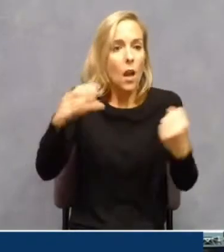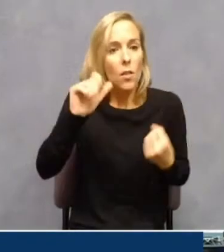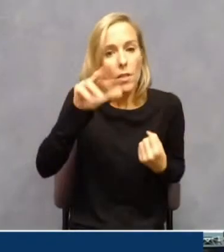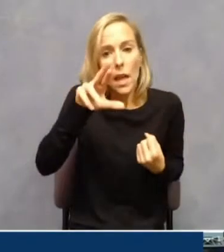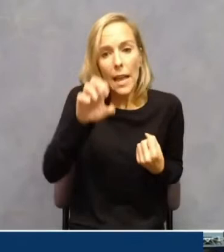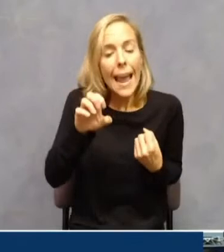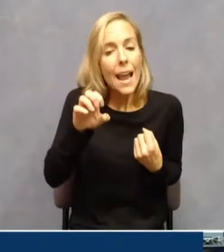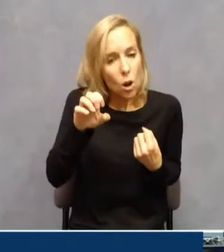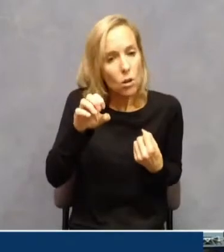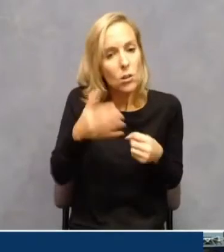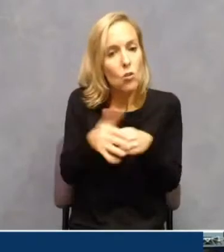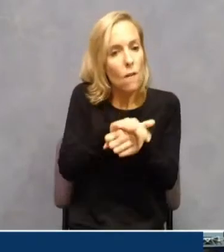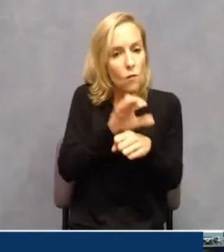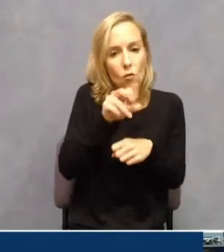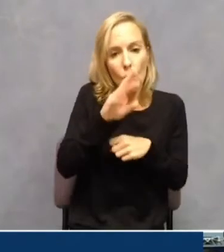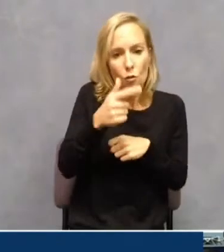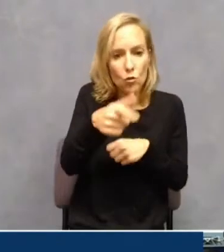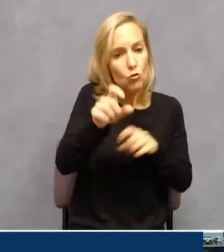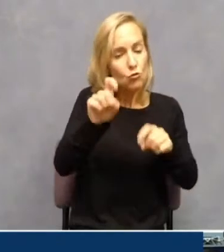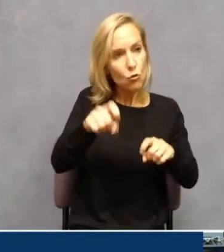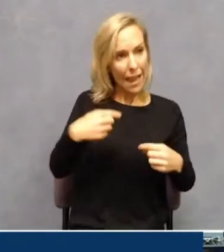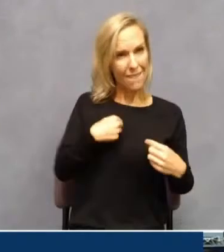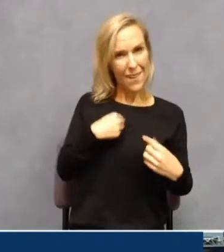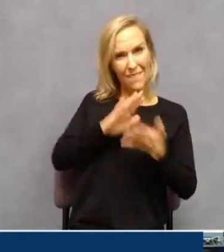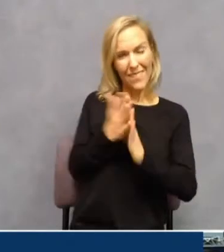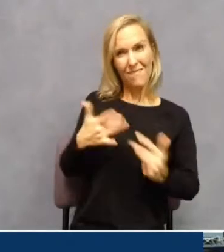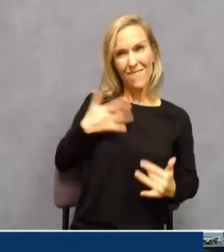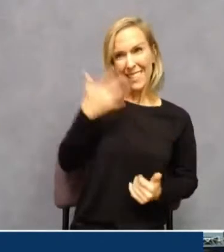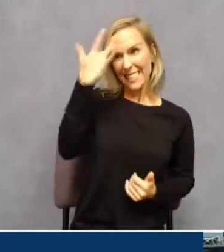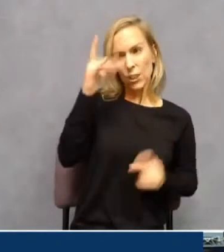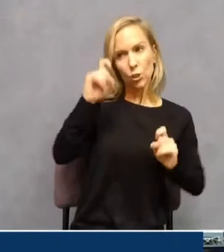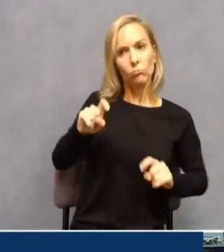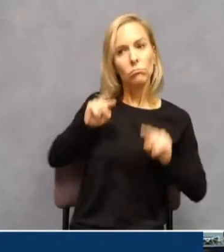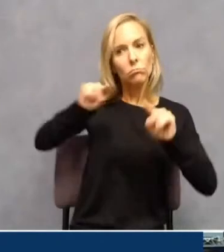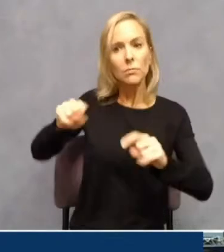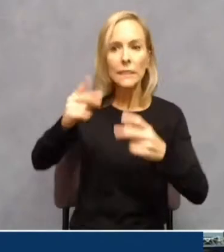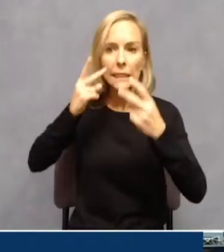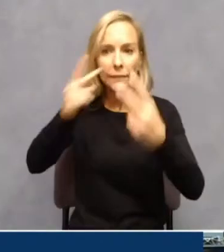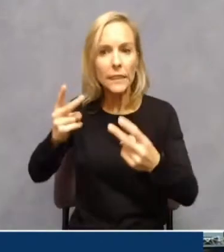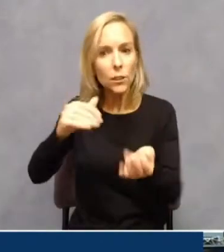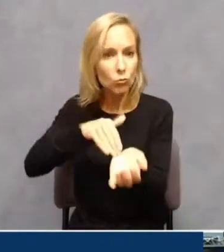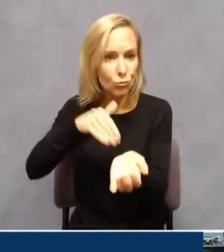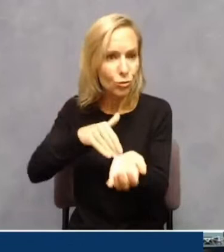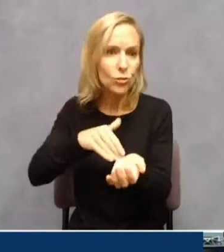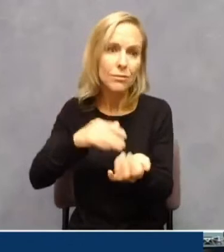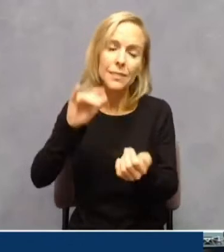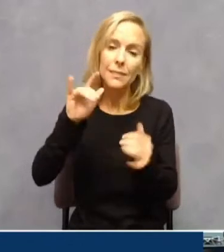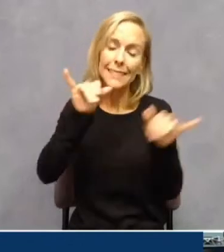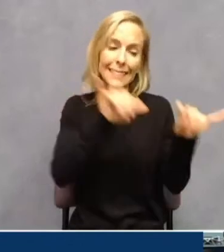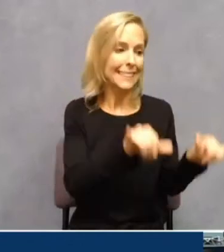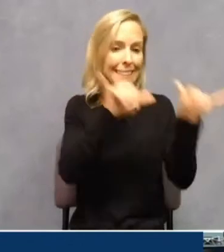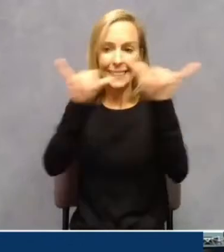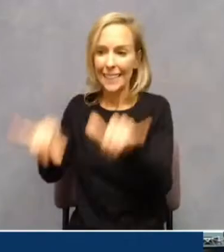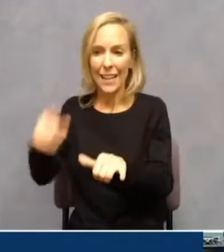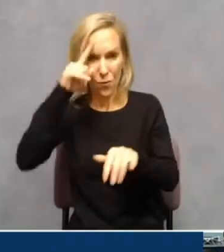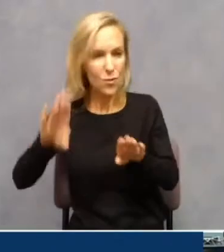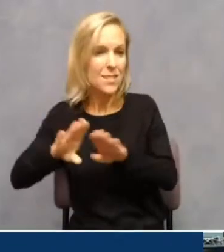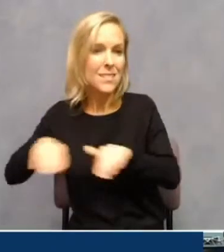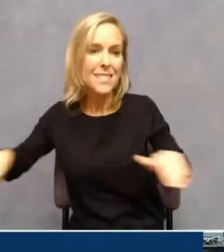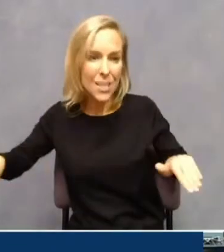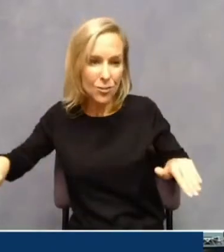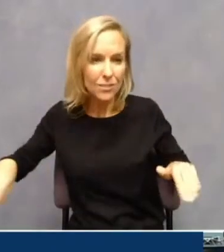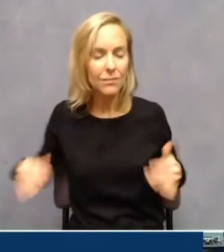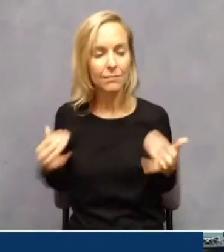should be able to see a doctor when you are sick. That is certainly true for children. And so today I'm going to talk a little bit